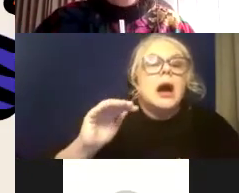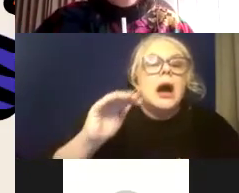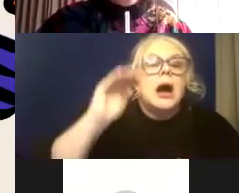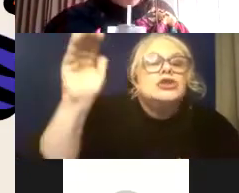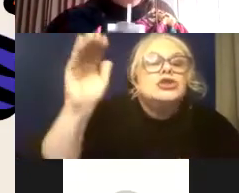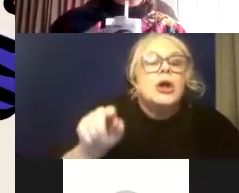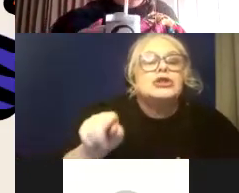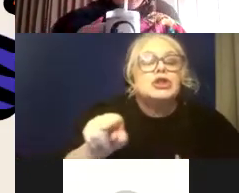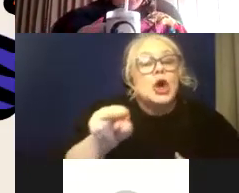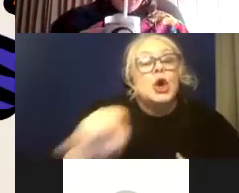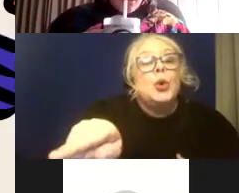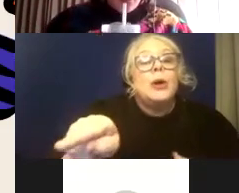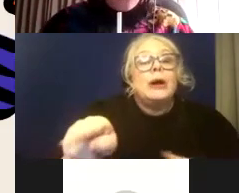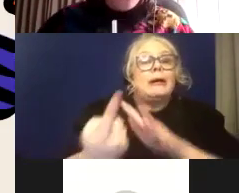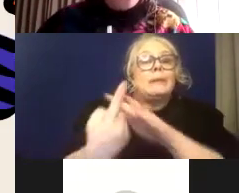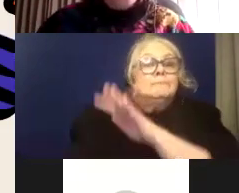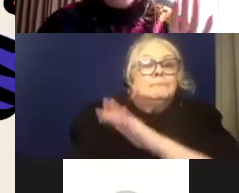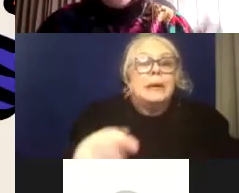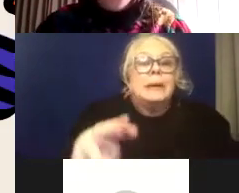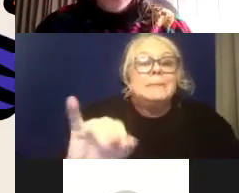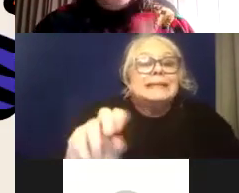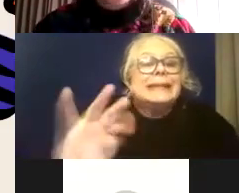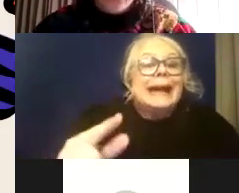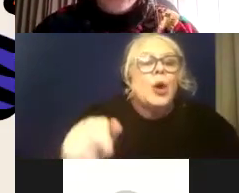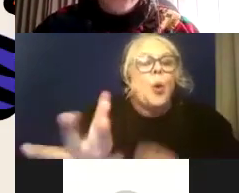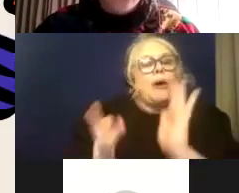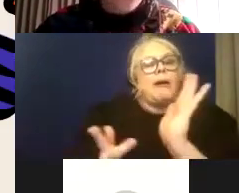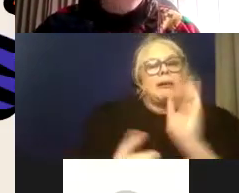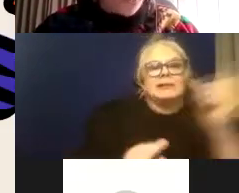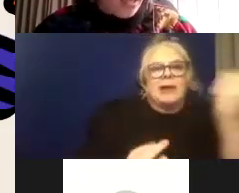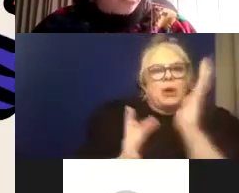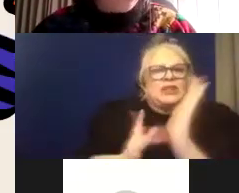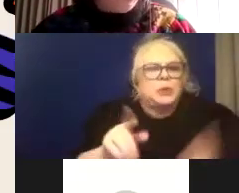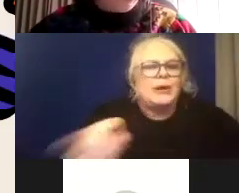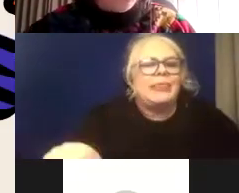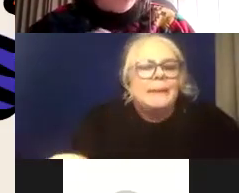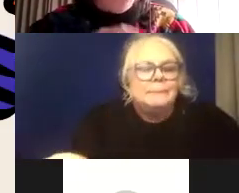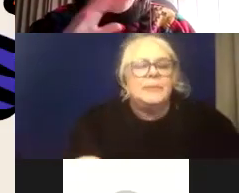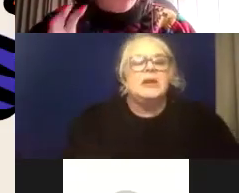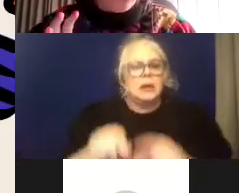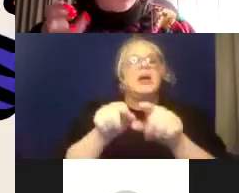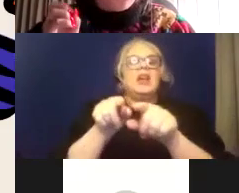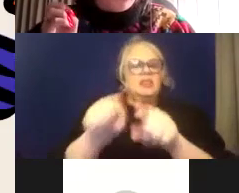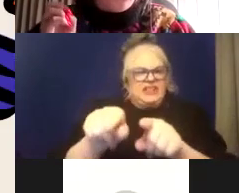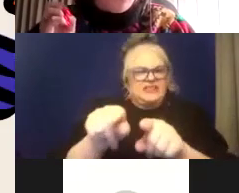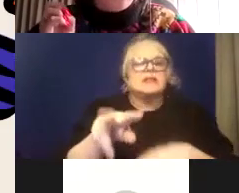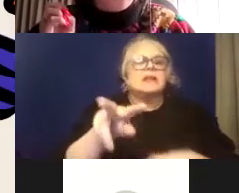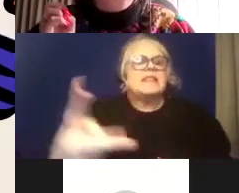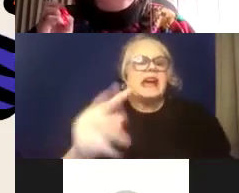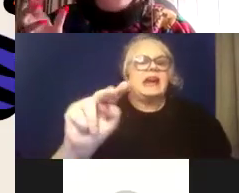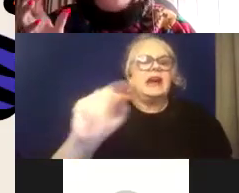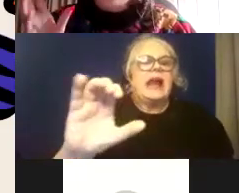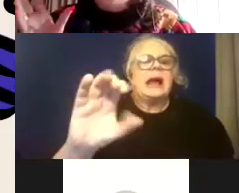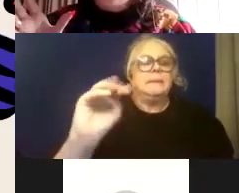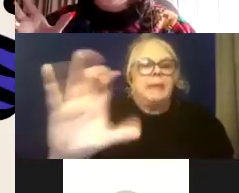who are missing or exploited children. Note that this one is a little more broad. It's more,